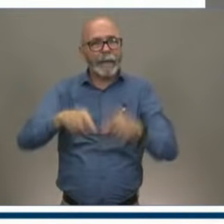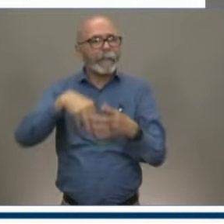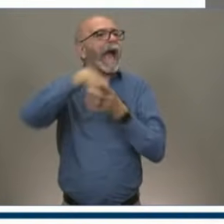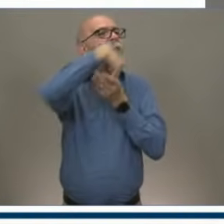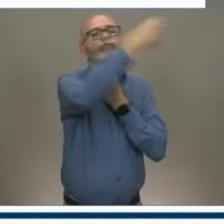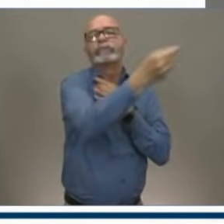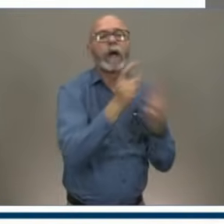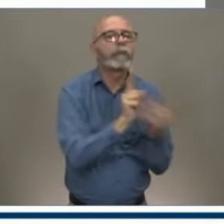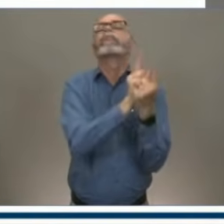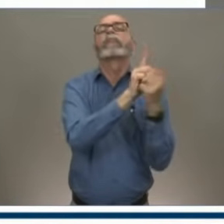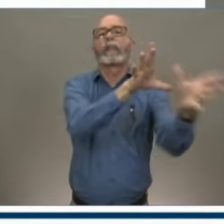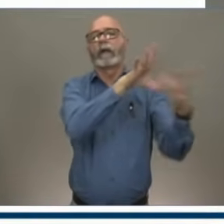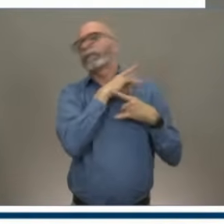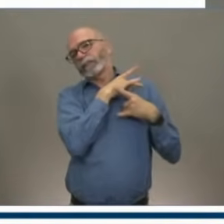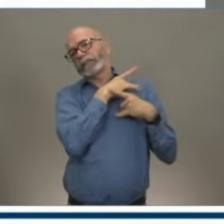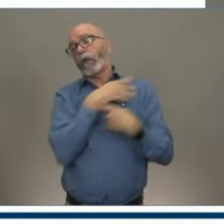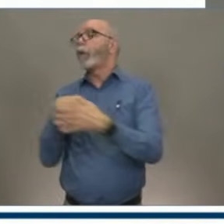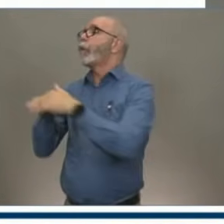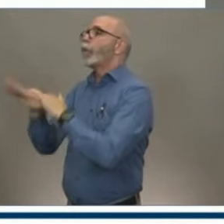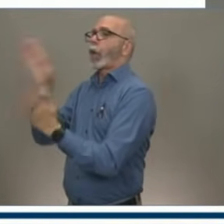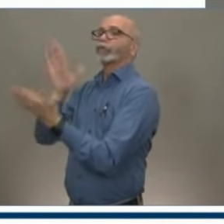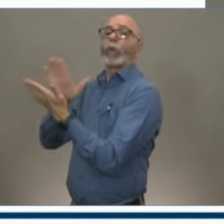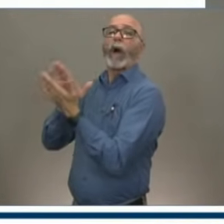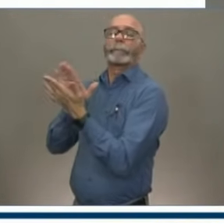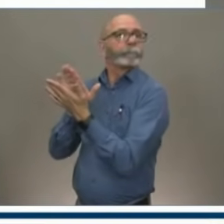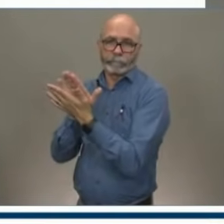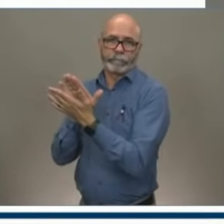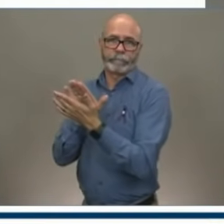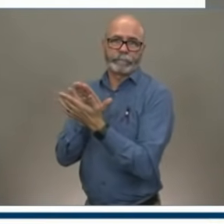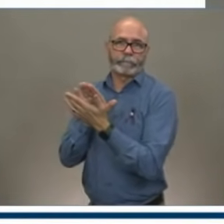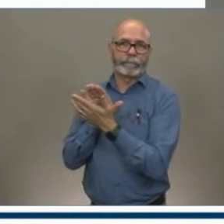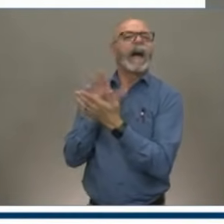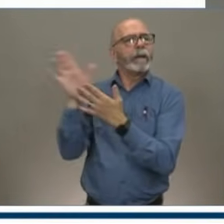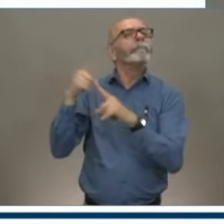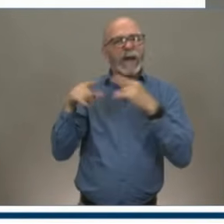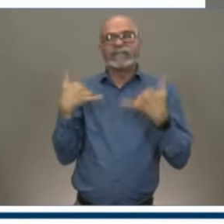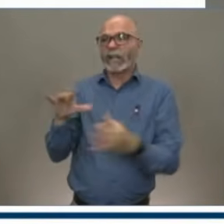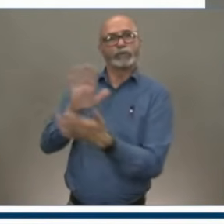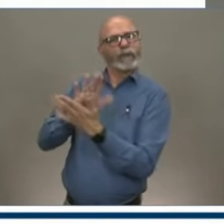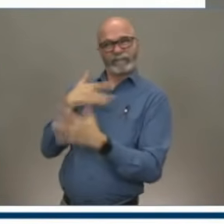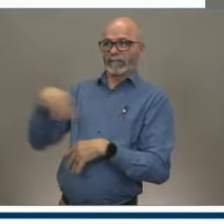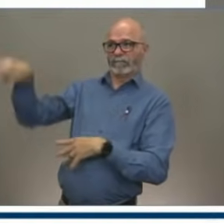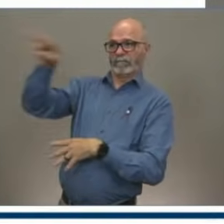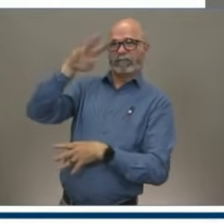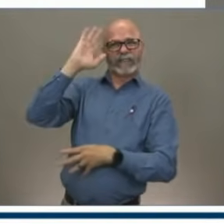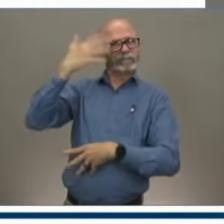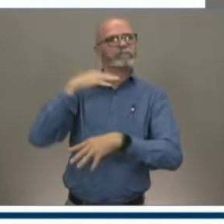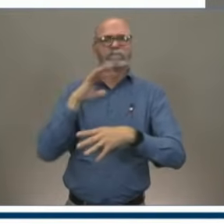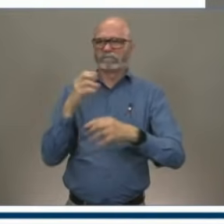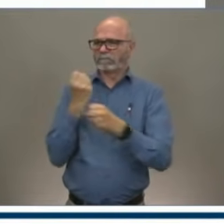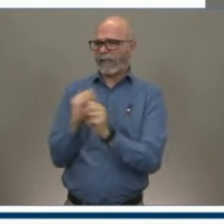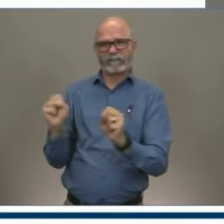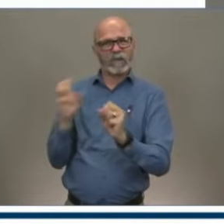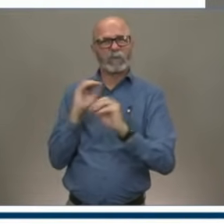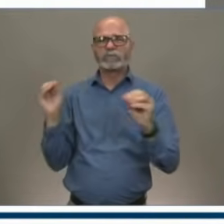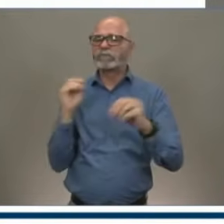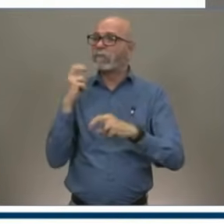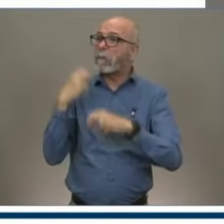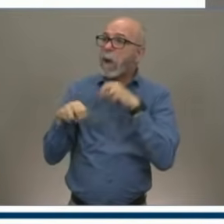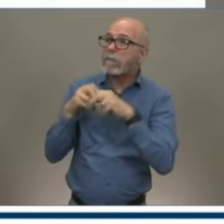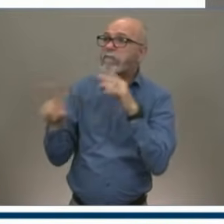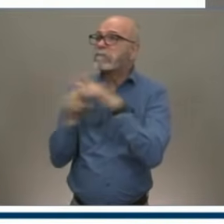schools remain safe places. We're not seeing schools as a place that is causing significant transmission